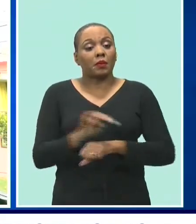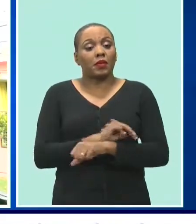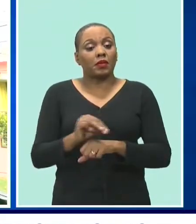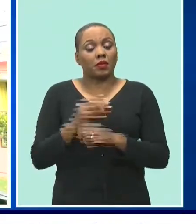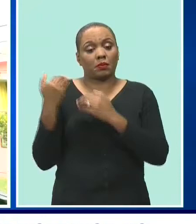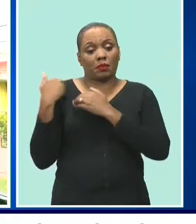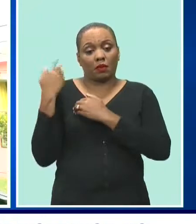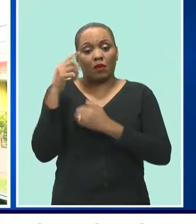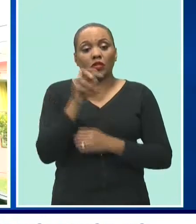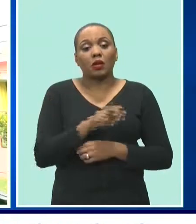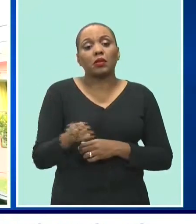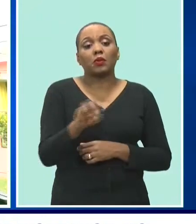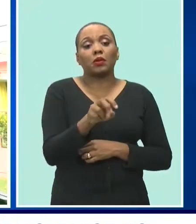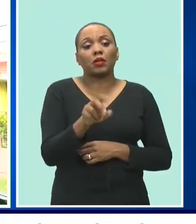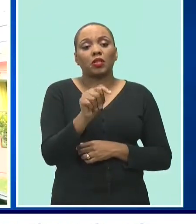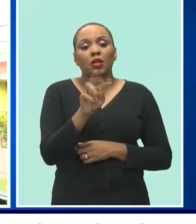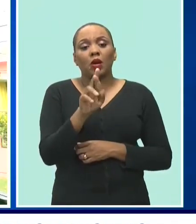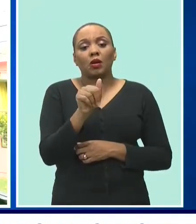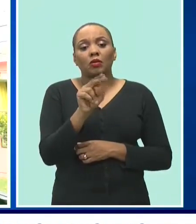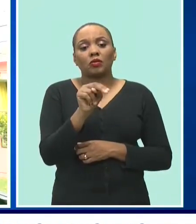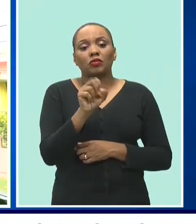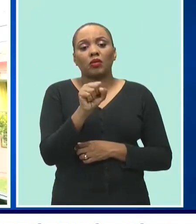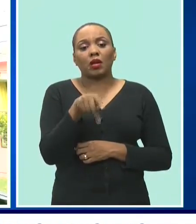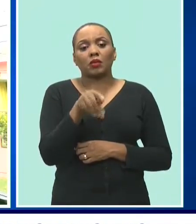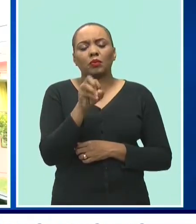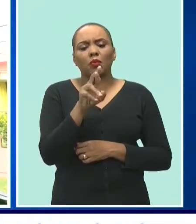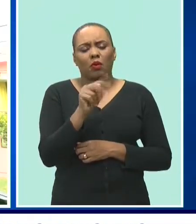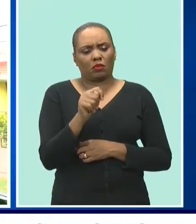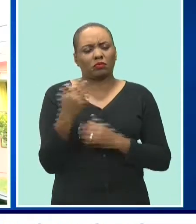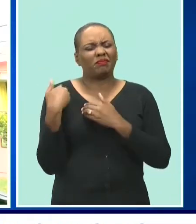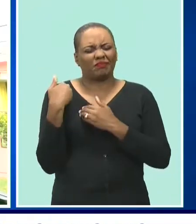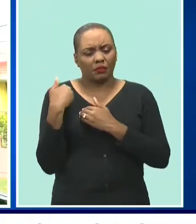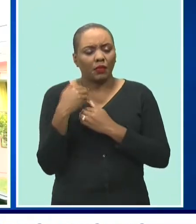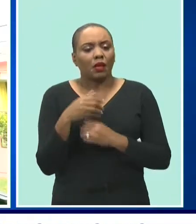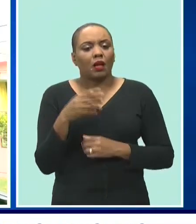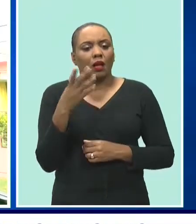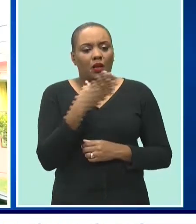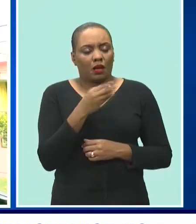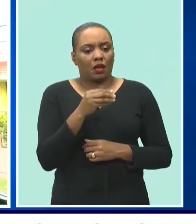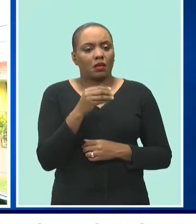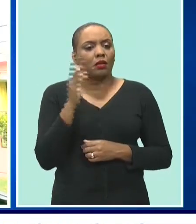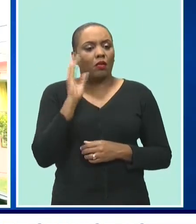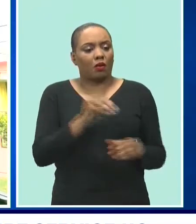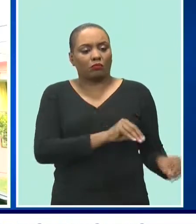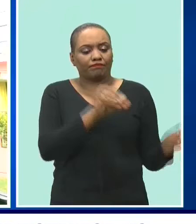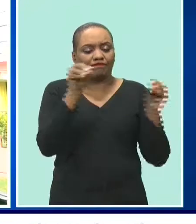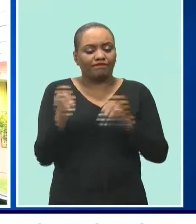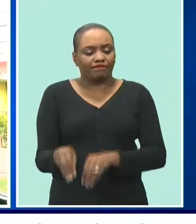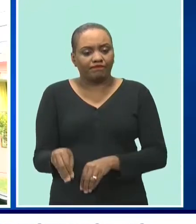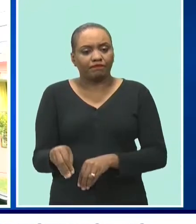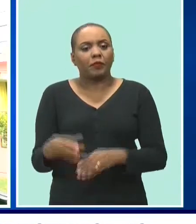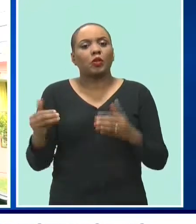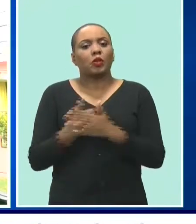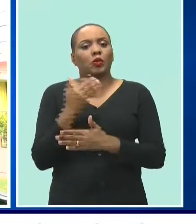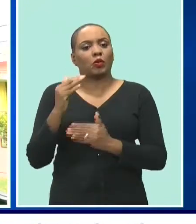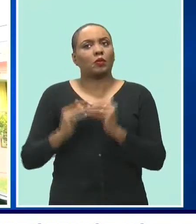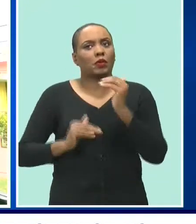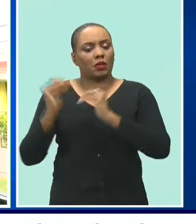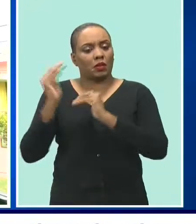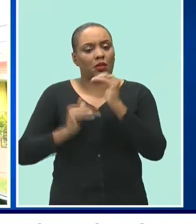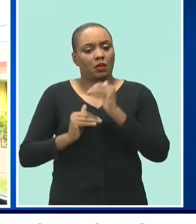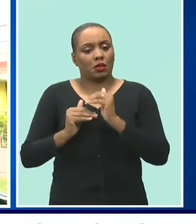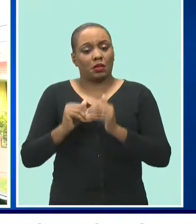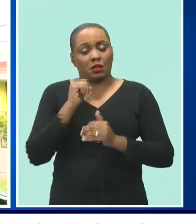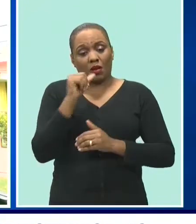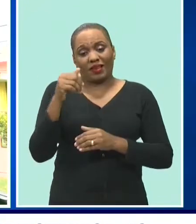Transport, Public Works and Maintenance as part of the move now out of Bridgetown.